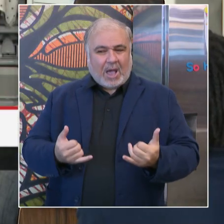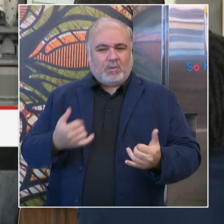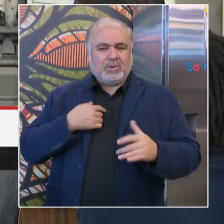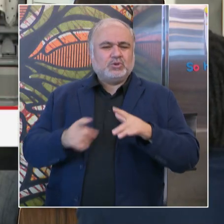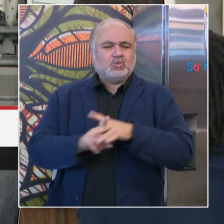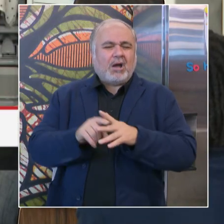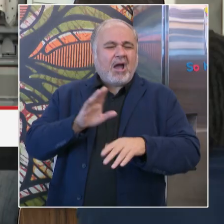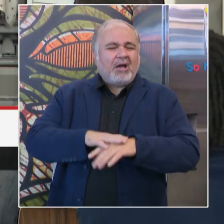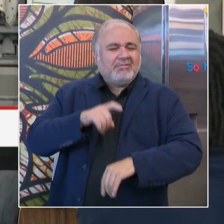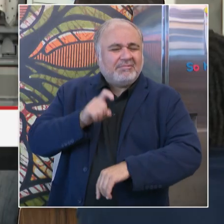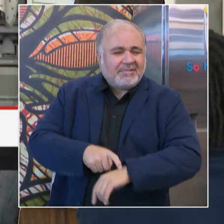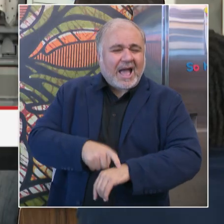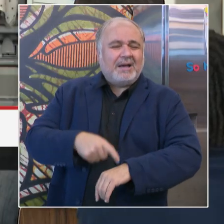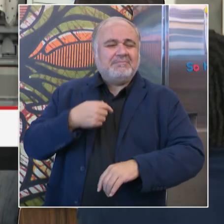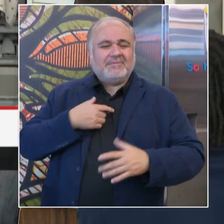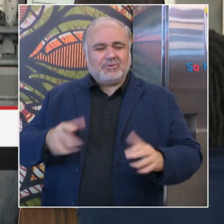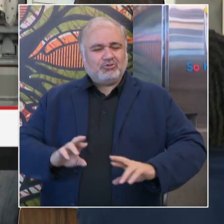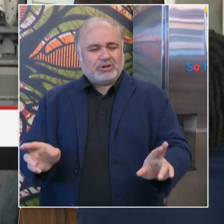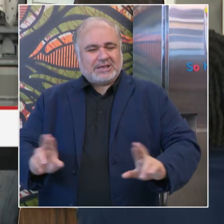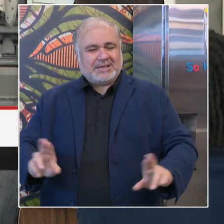up.